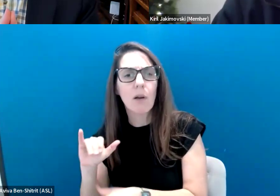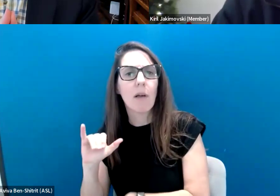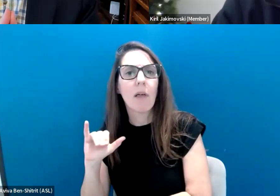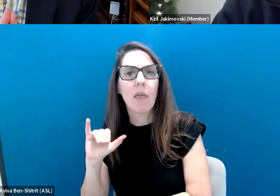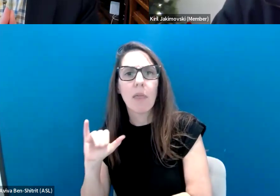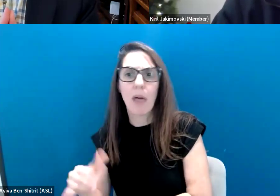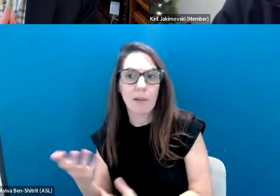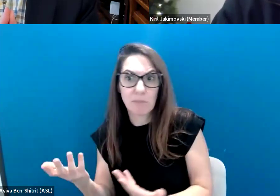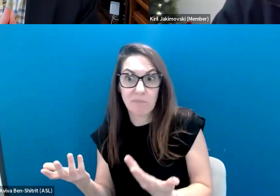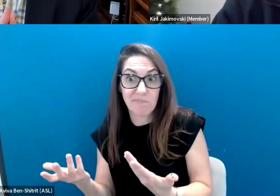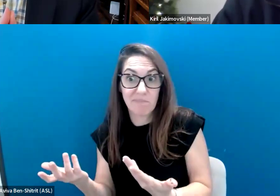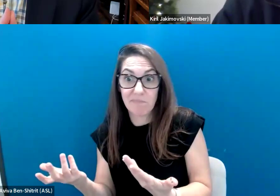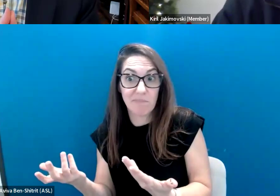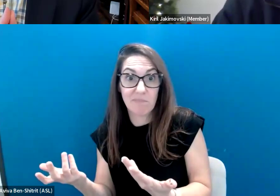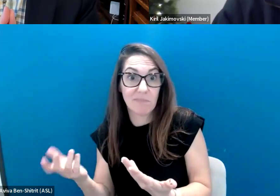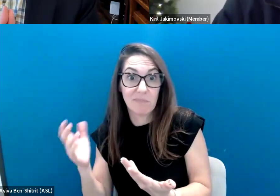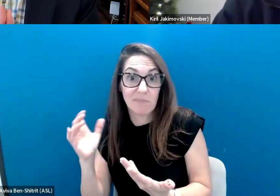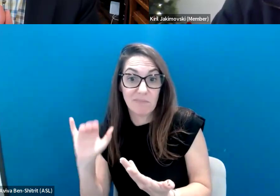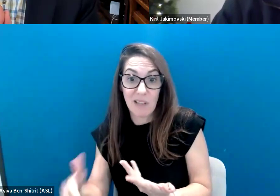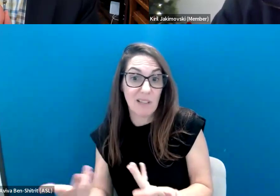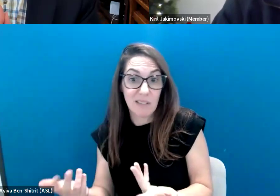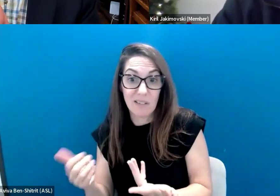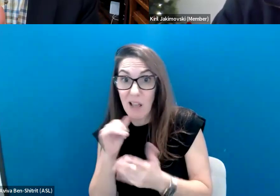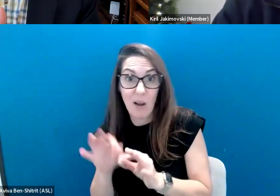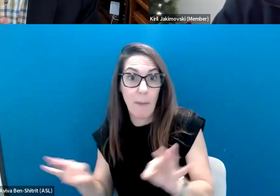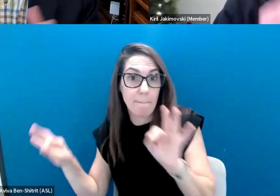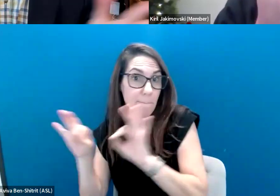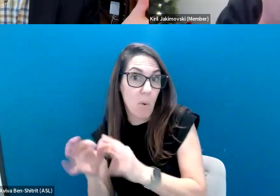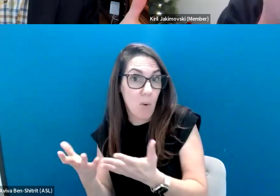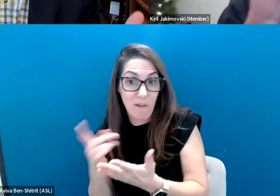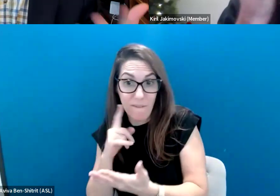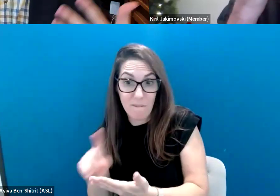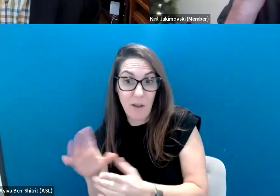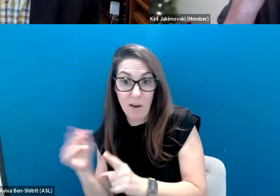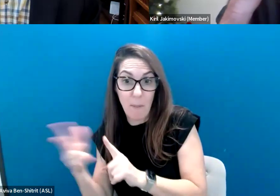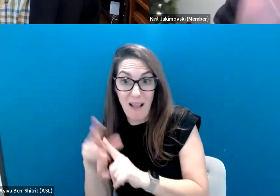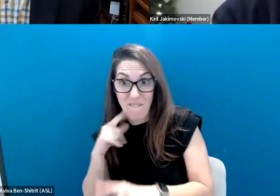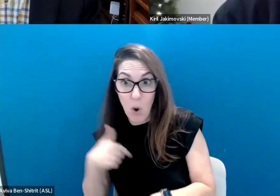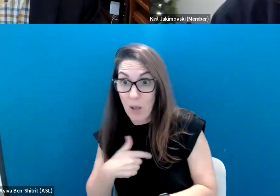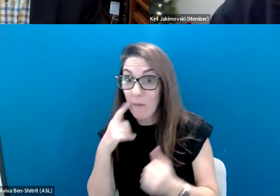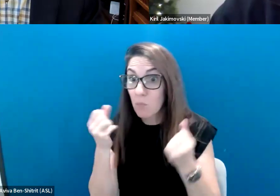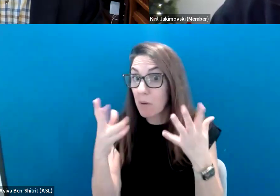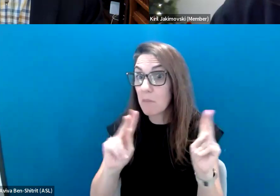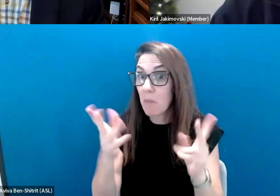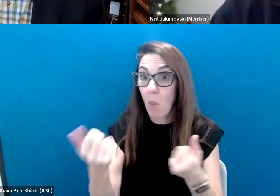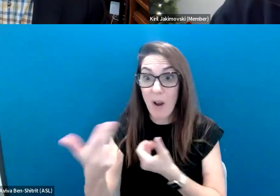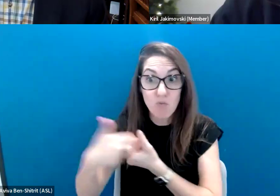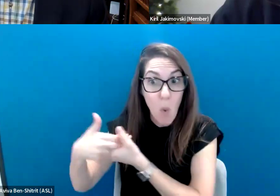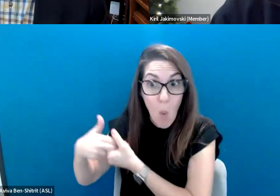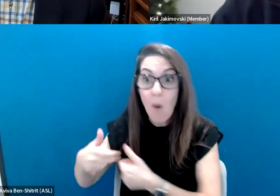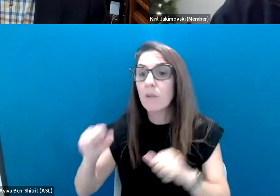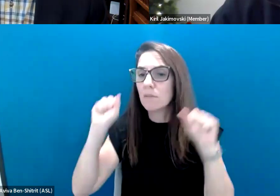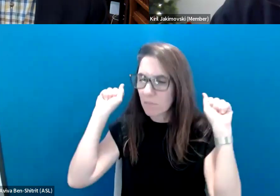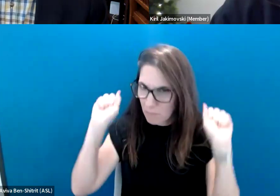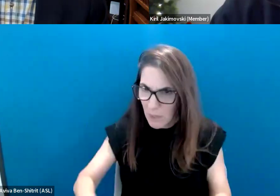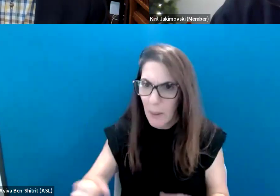not a thing. We thought it was a thing. So as many people from all of us who want to participate can participate